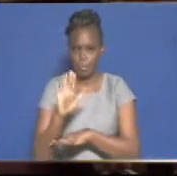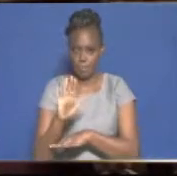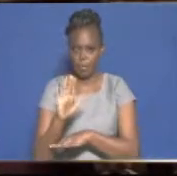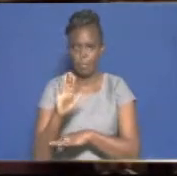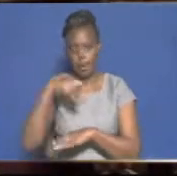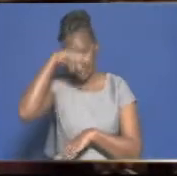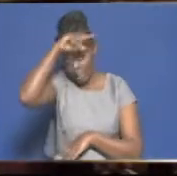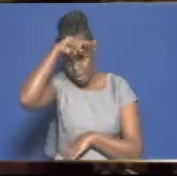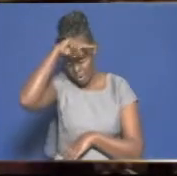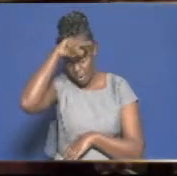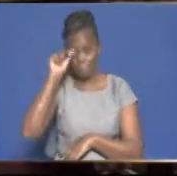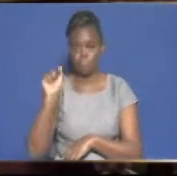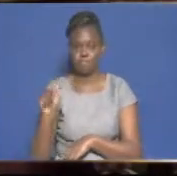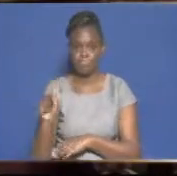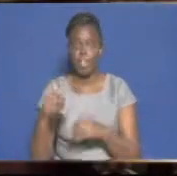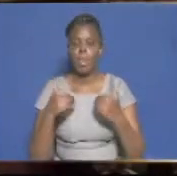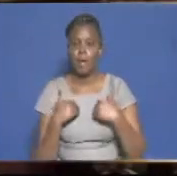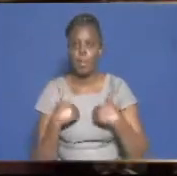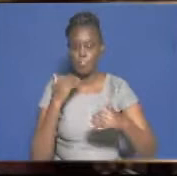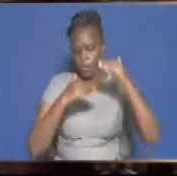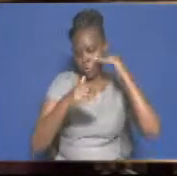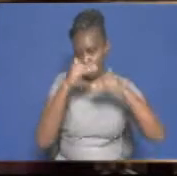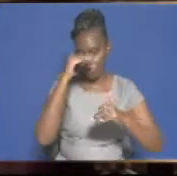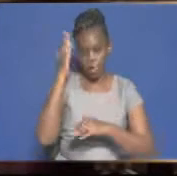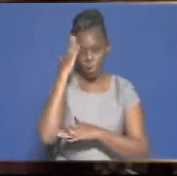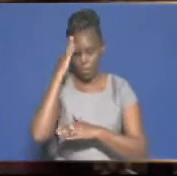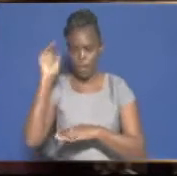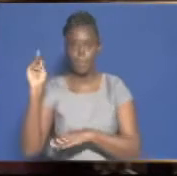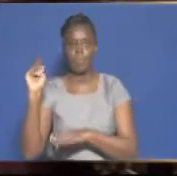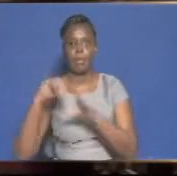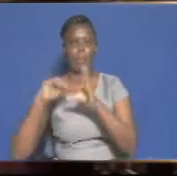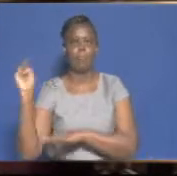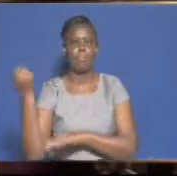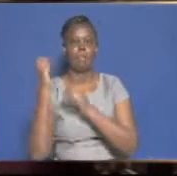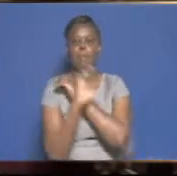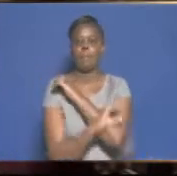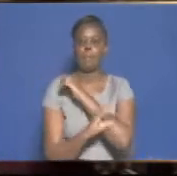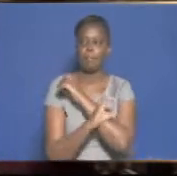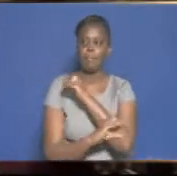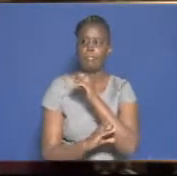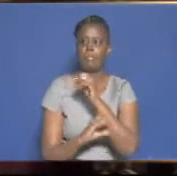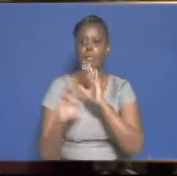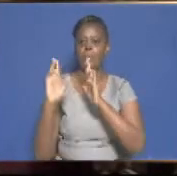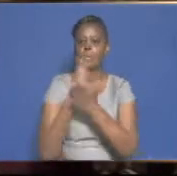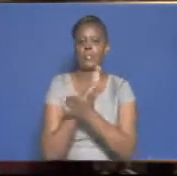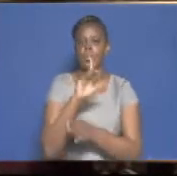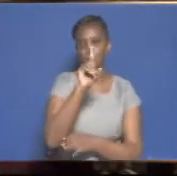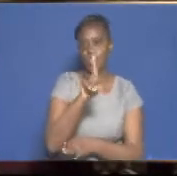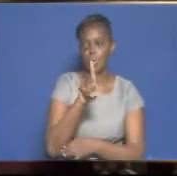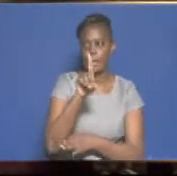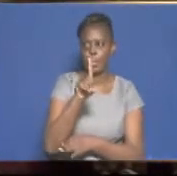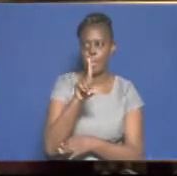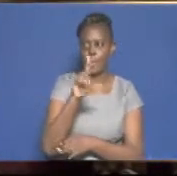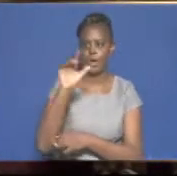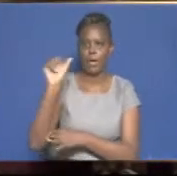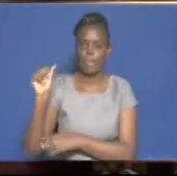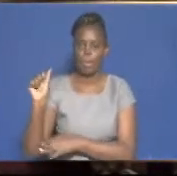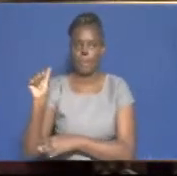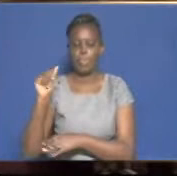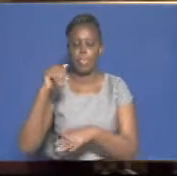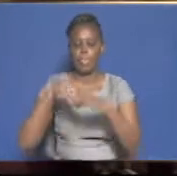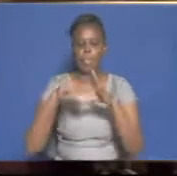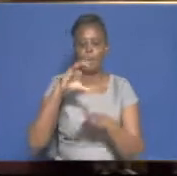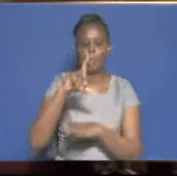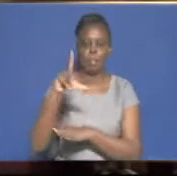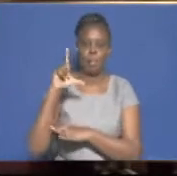degree from a university recognized in Kenya. Pursuant to Section 1A of the Act,